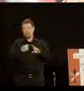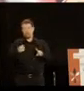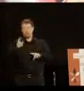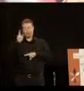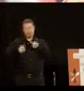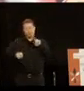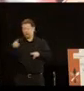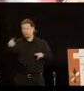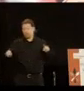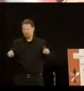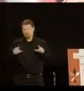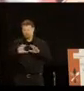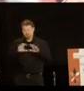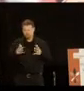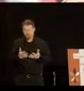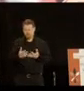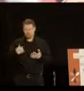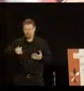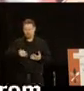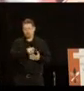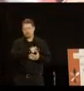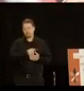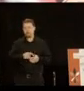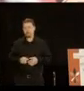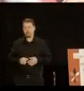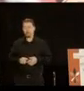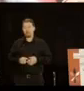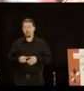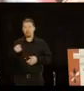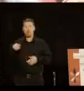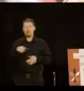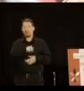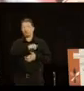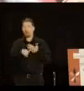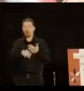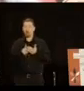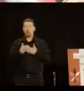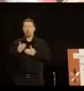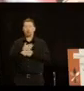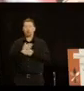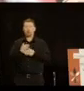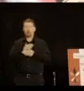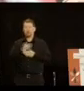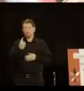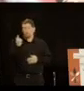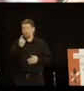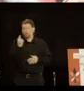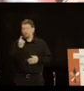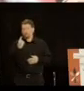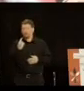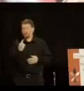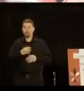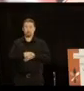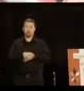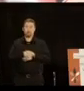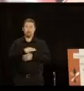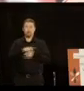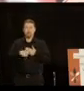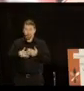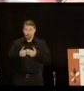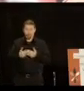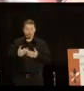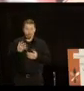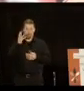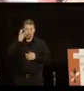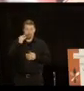diverse group, but the one thing that we all have in common is we all have faced the same kinds of